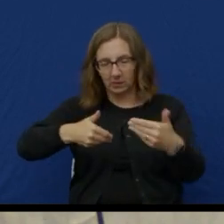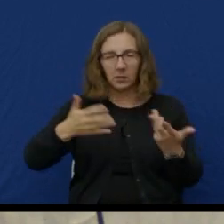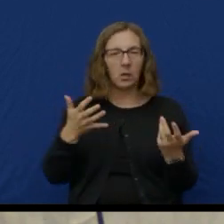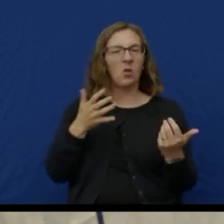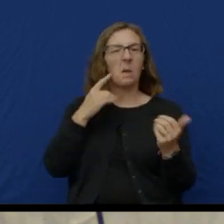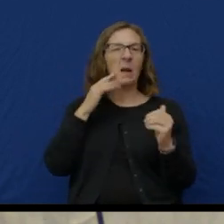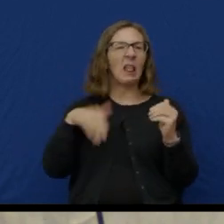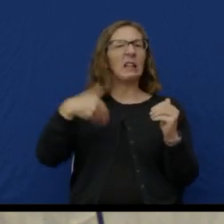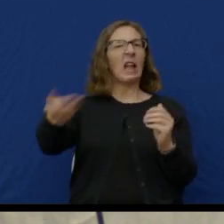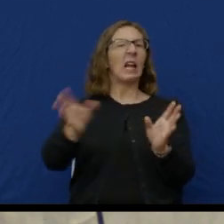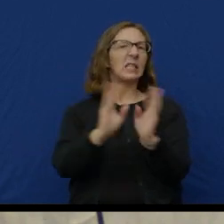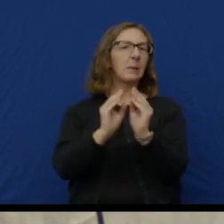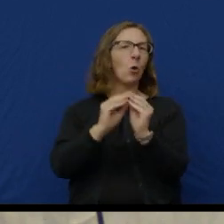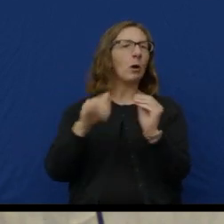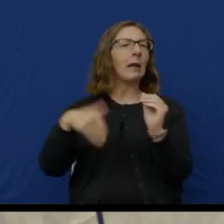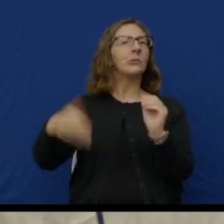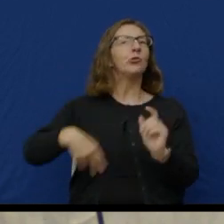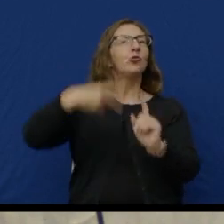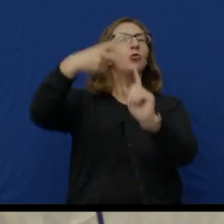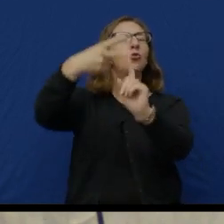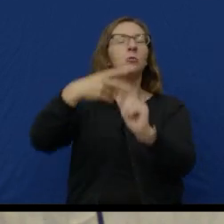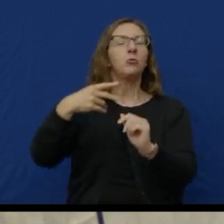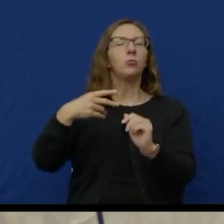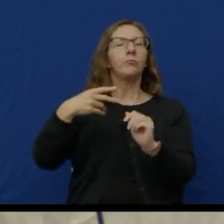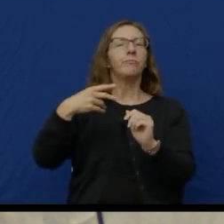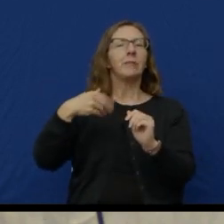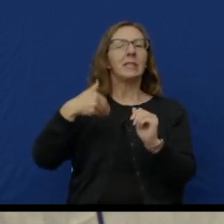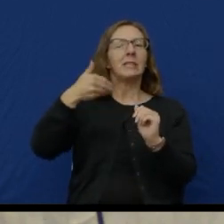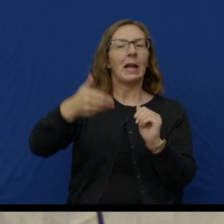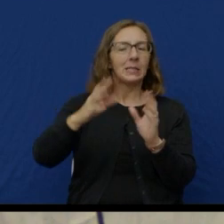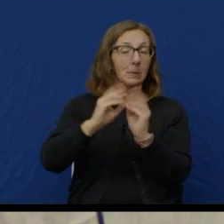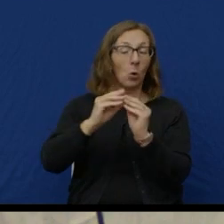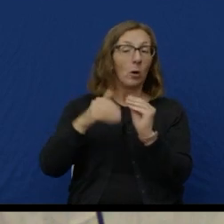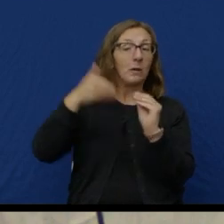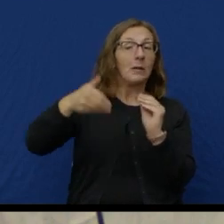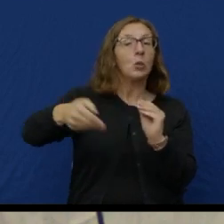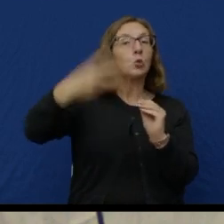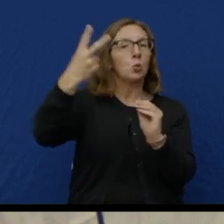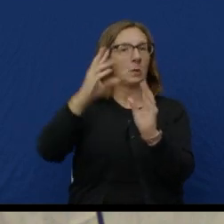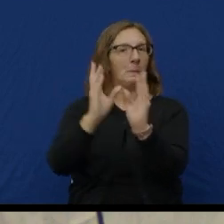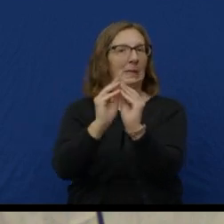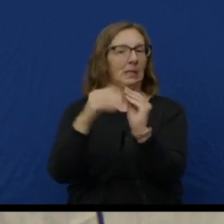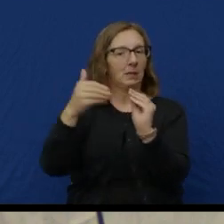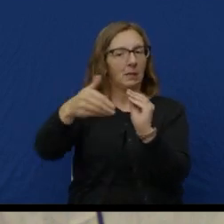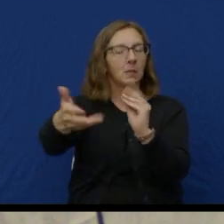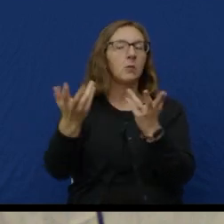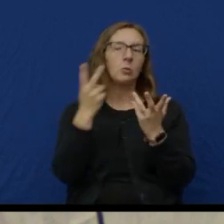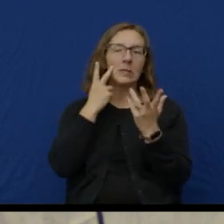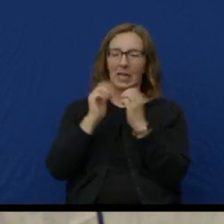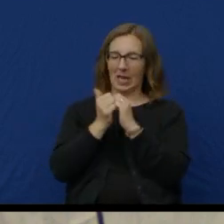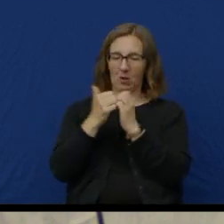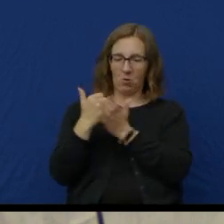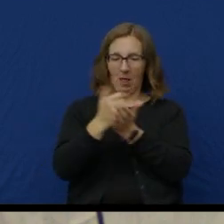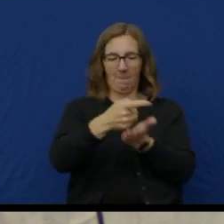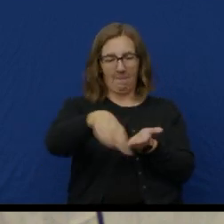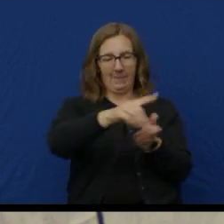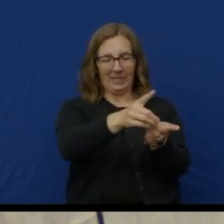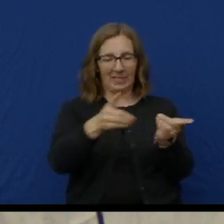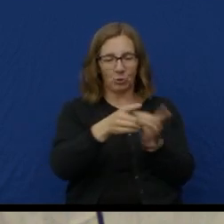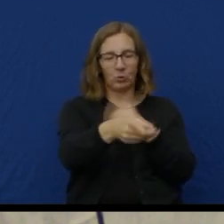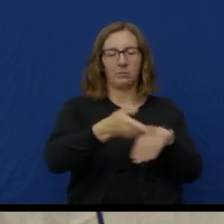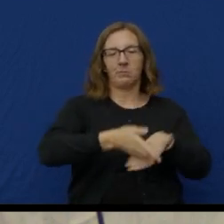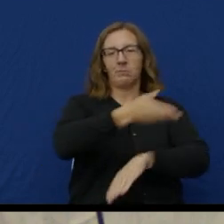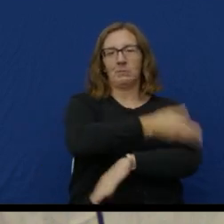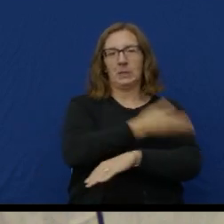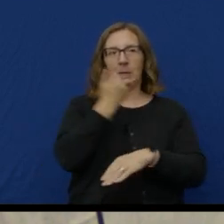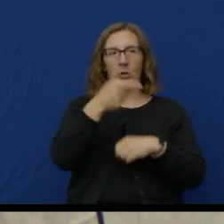board meeting or two, we'll have some of that to share about some ideas on what we could do to make life a little easier in the districts just by getting rid of